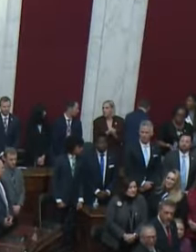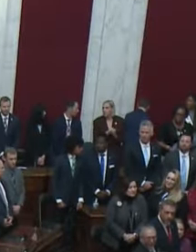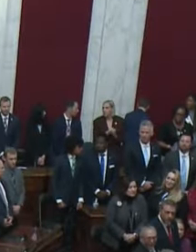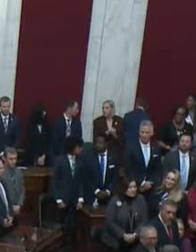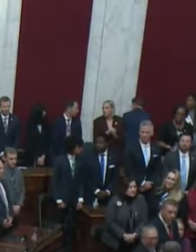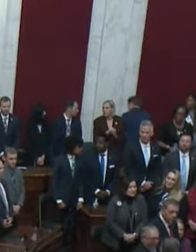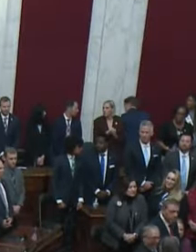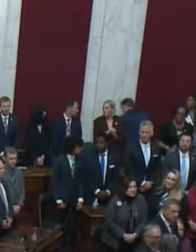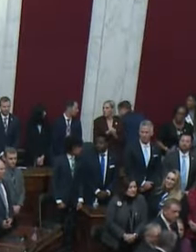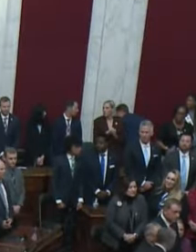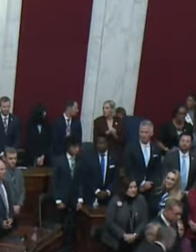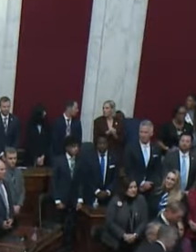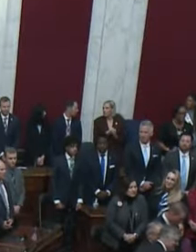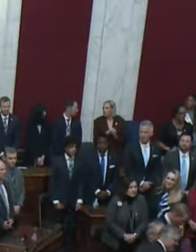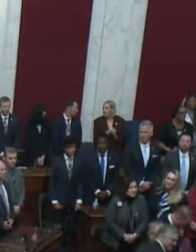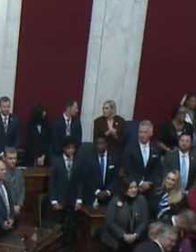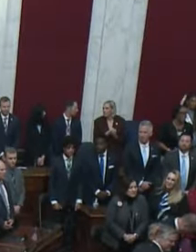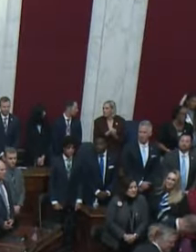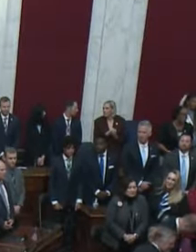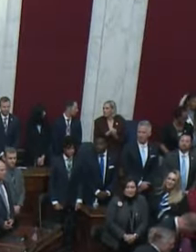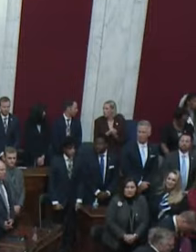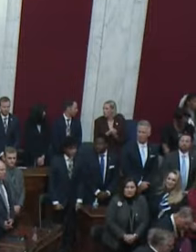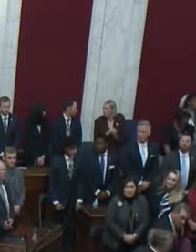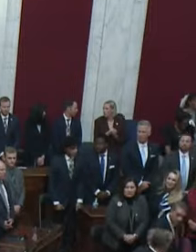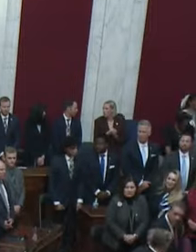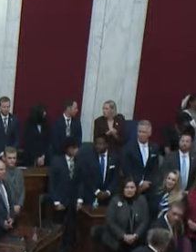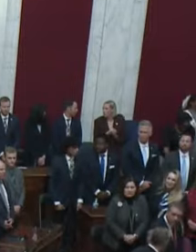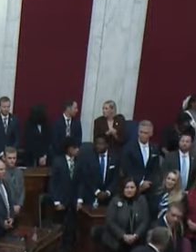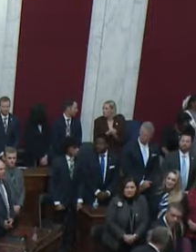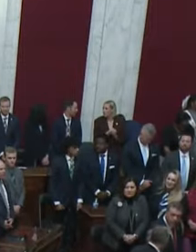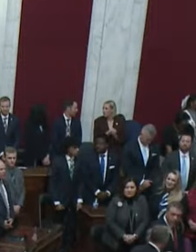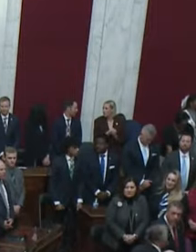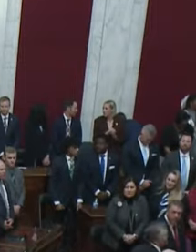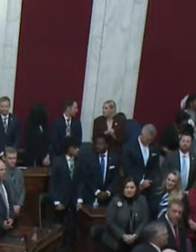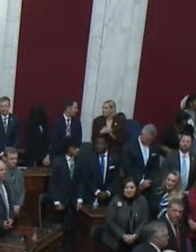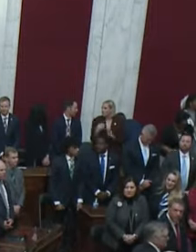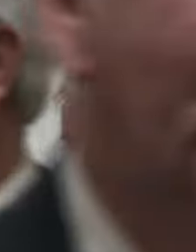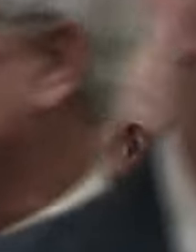86th gathering of the Senate coming in.